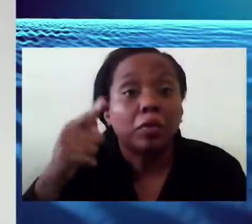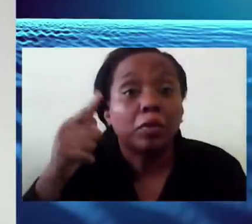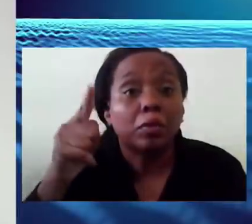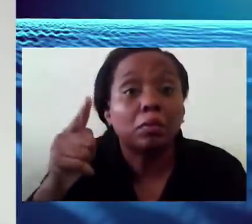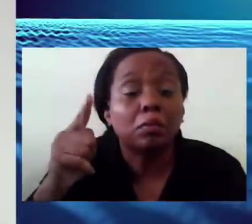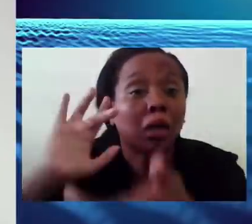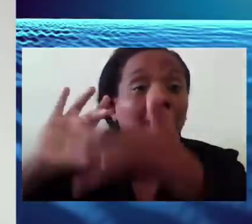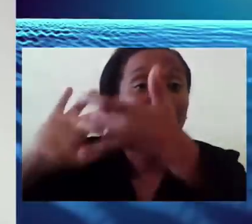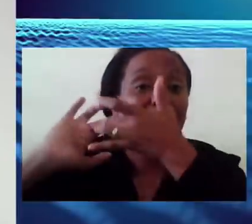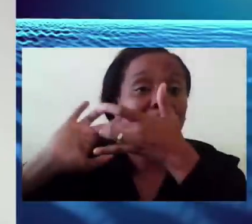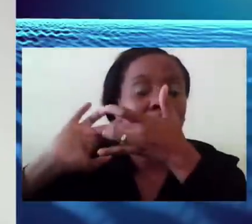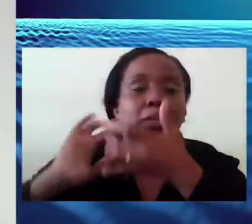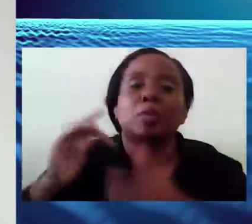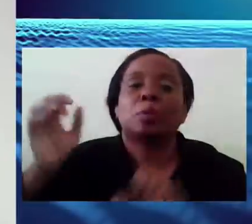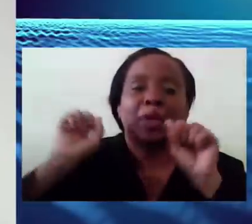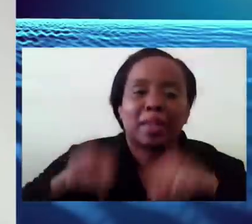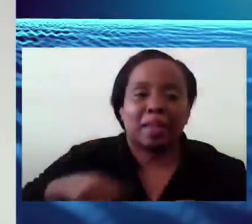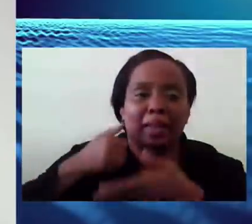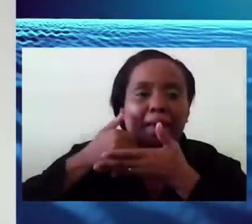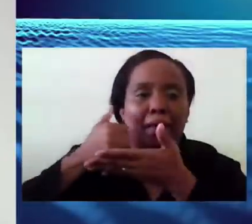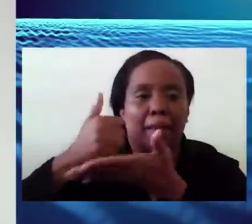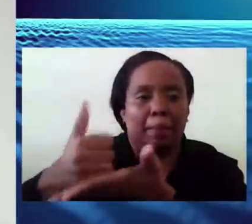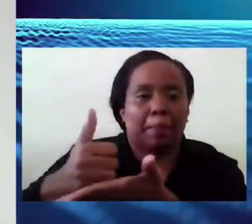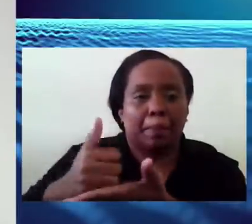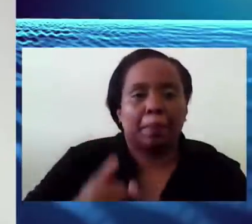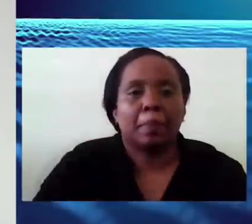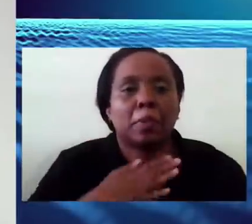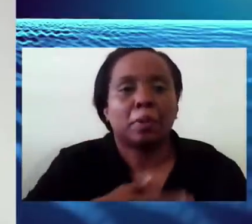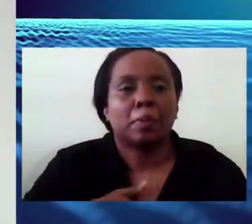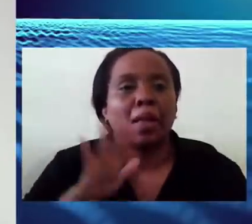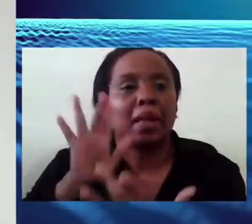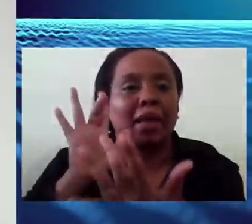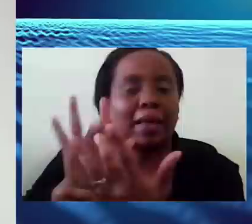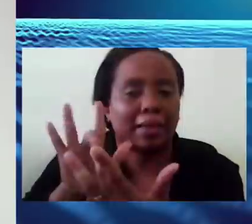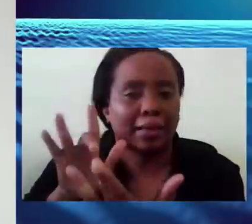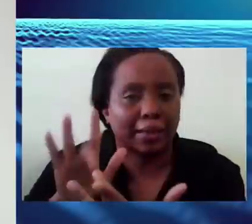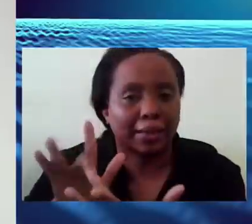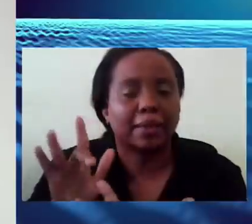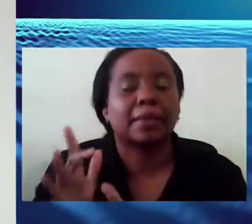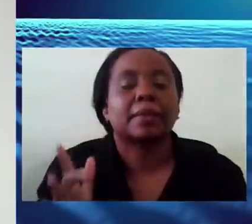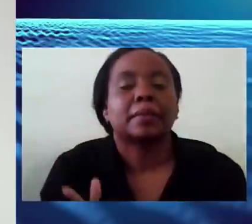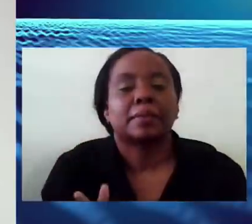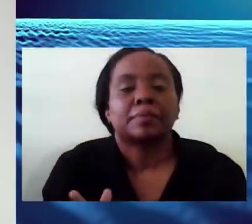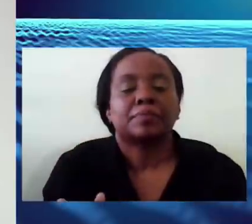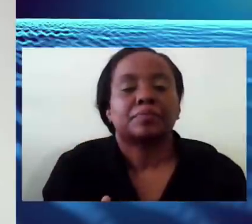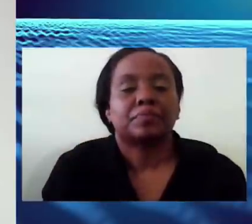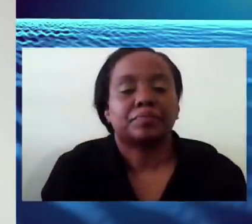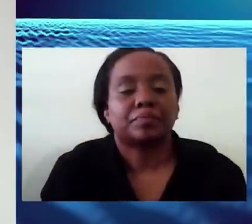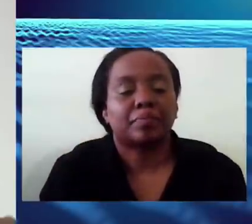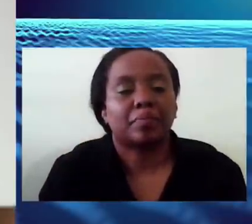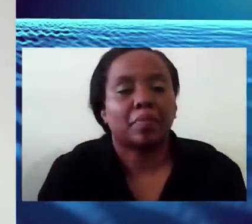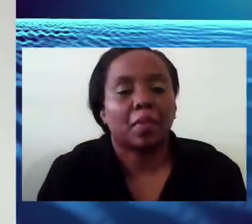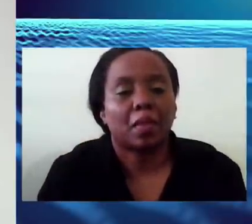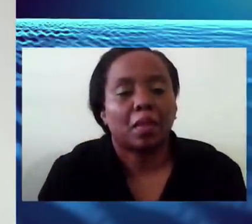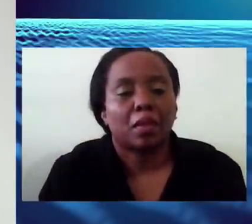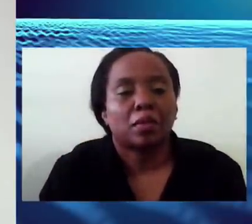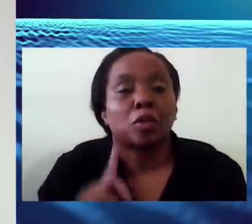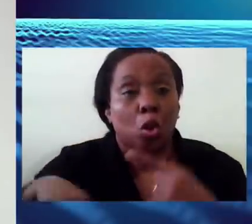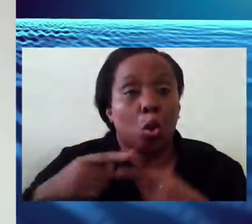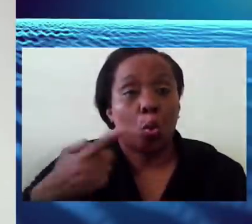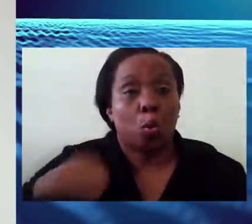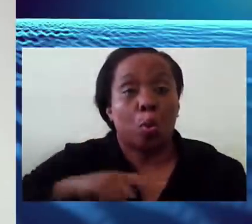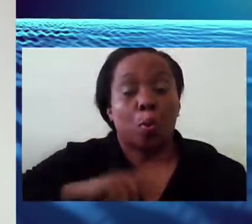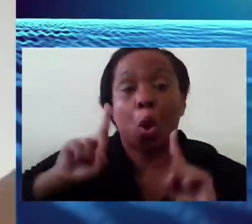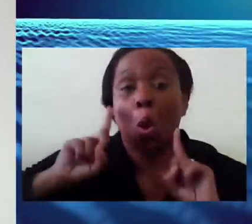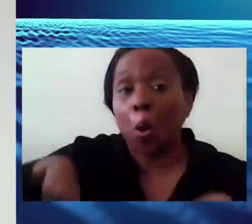are. So I would really encourage you to contact the Barbados Agriculture Society and make sure that you are amongst those who, we know how